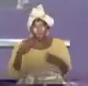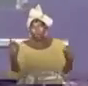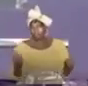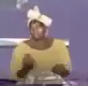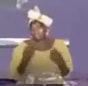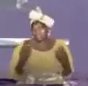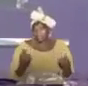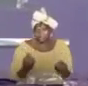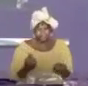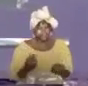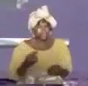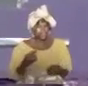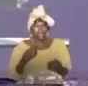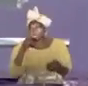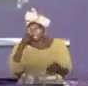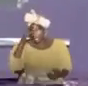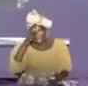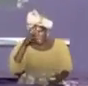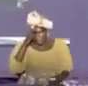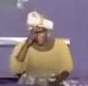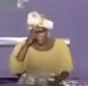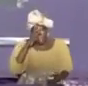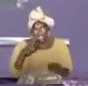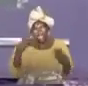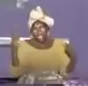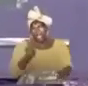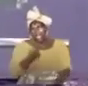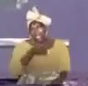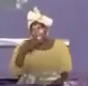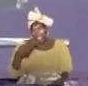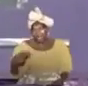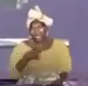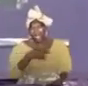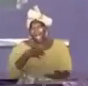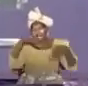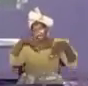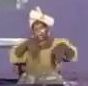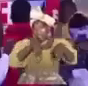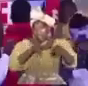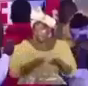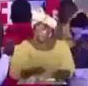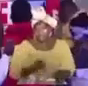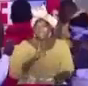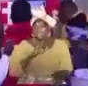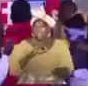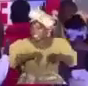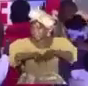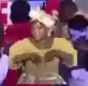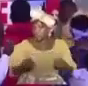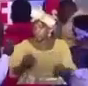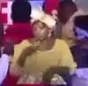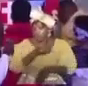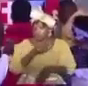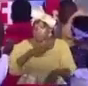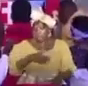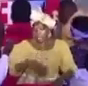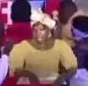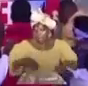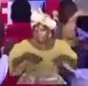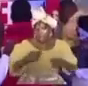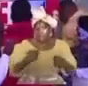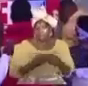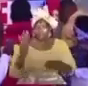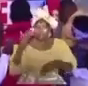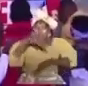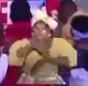sin, Satan, hell, and the grave is broken over my life. From